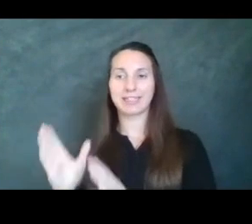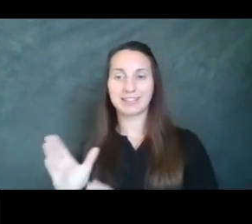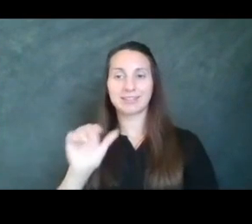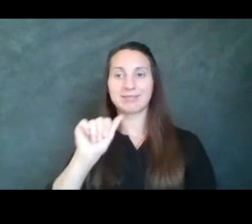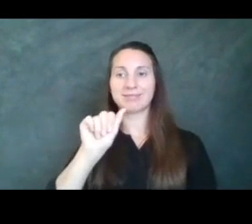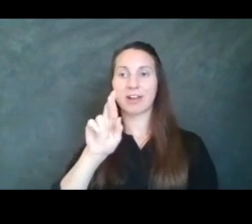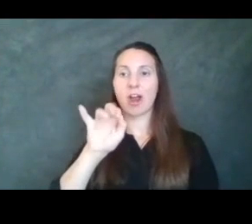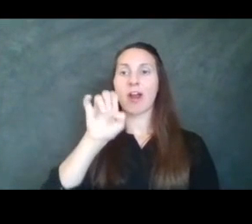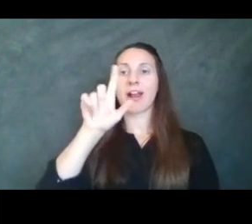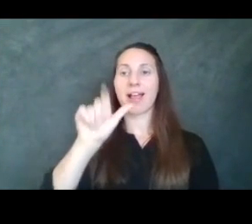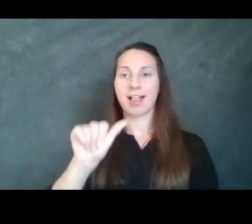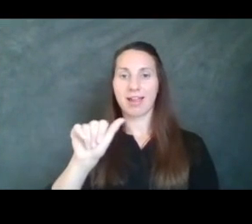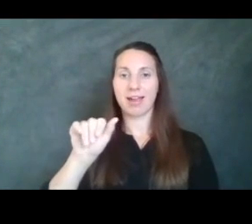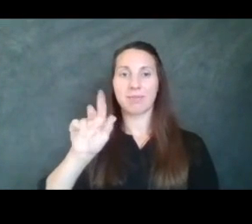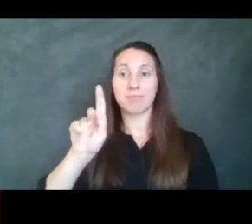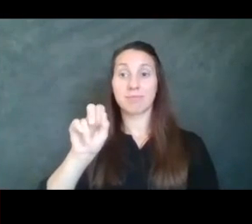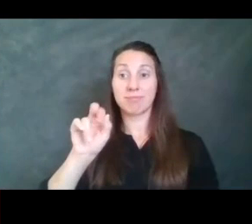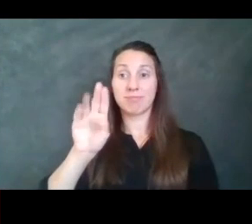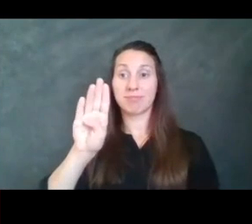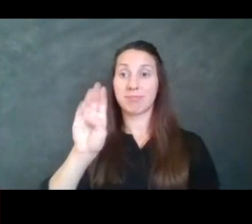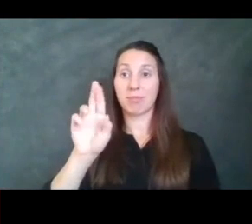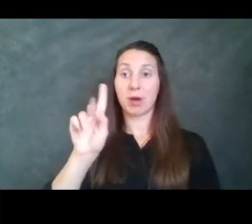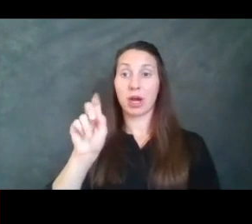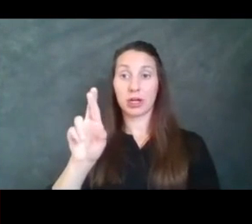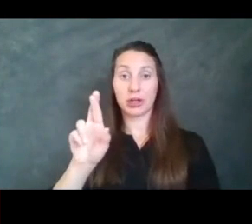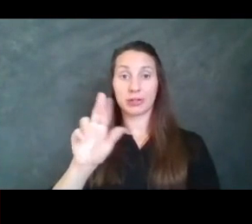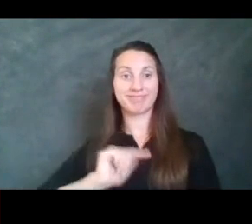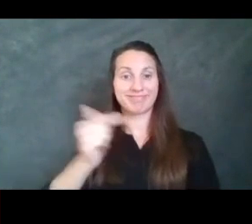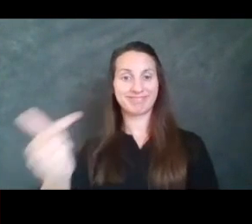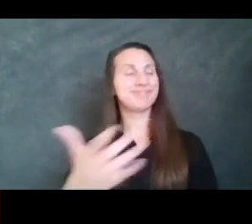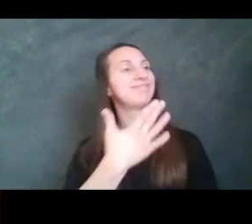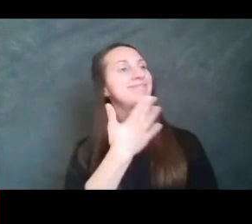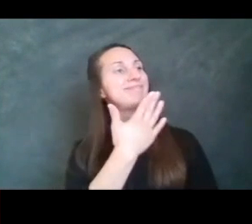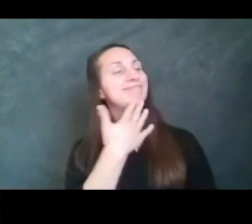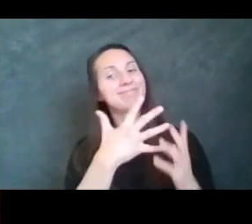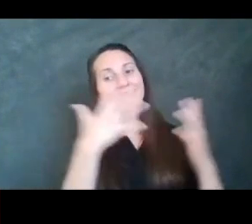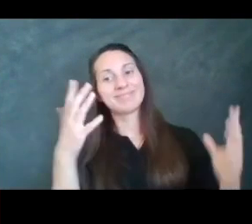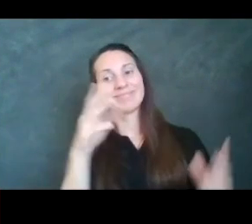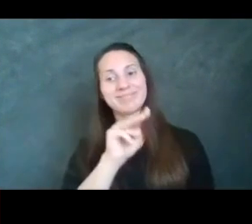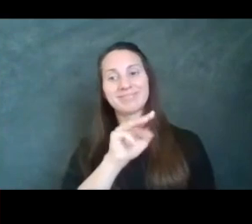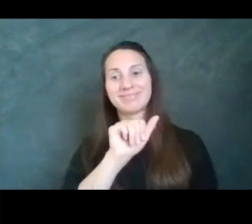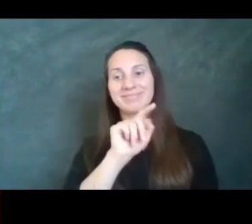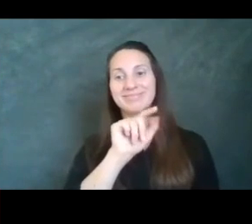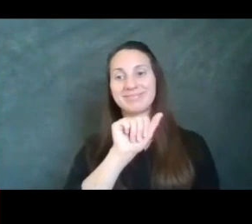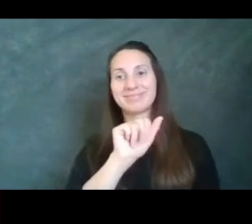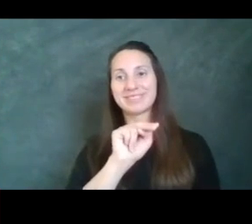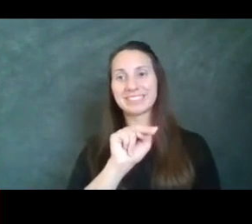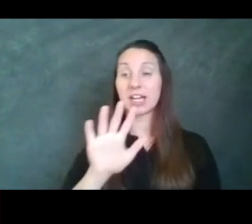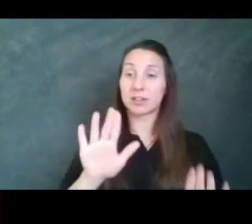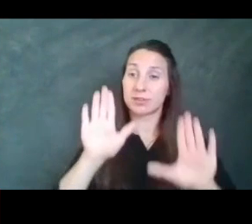Josh, next slide. Ariella, your turn. Thank you so much, Matan. It's great being here.